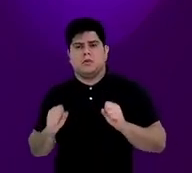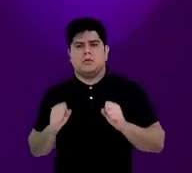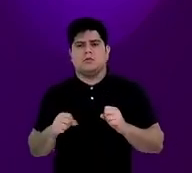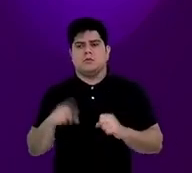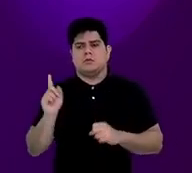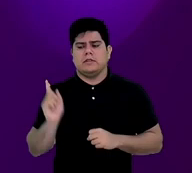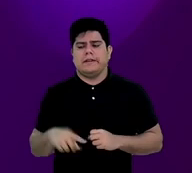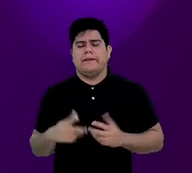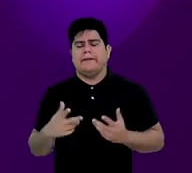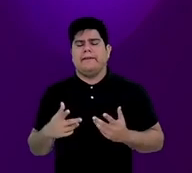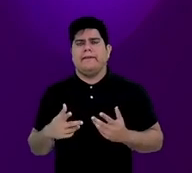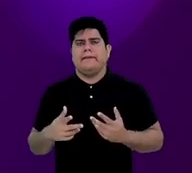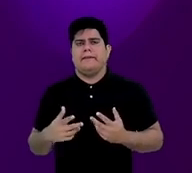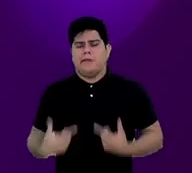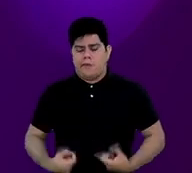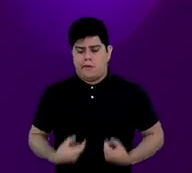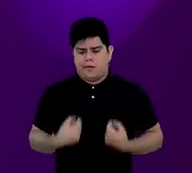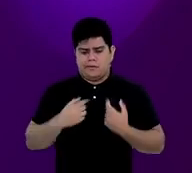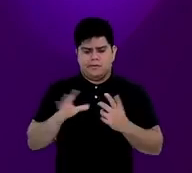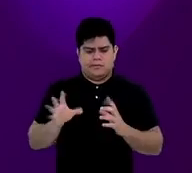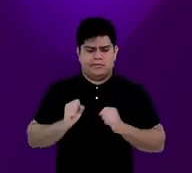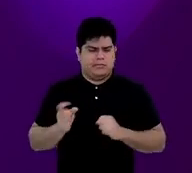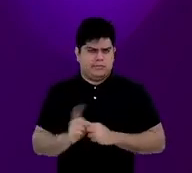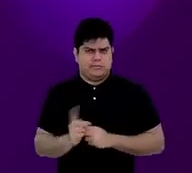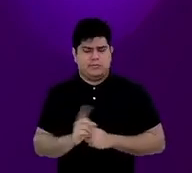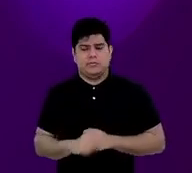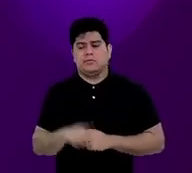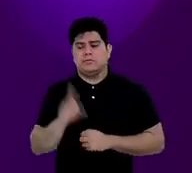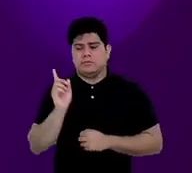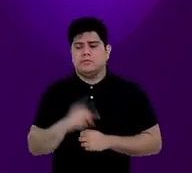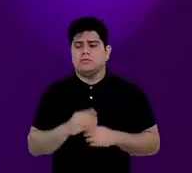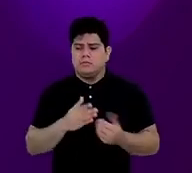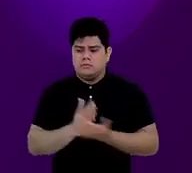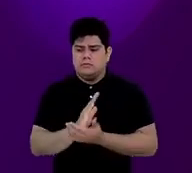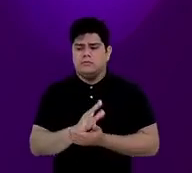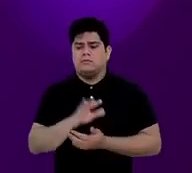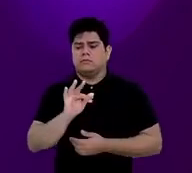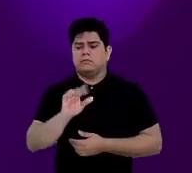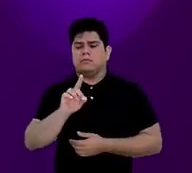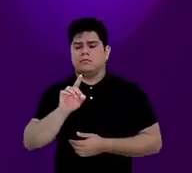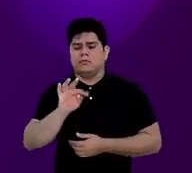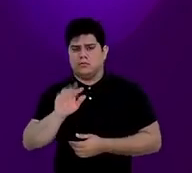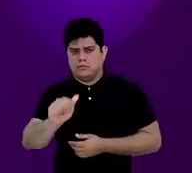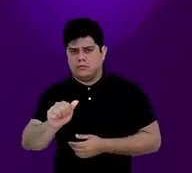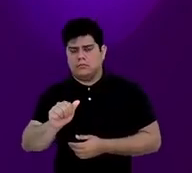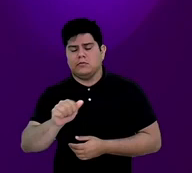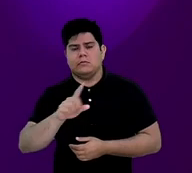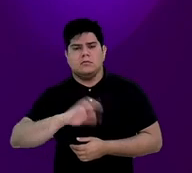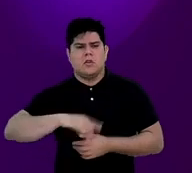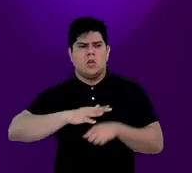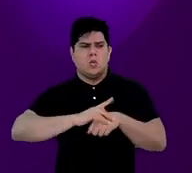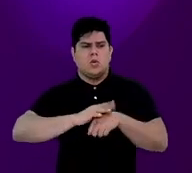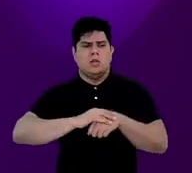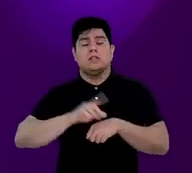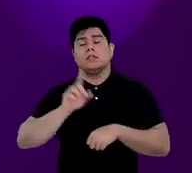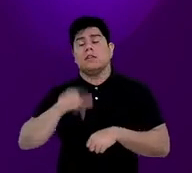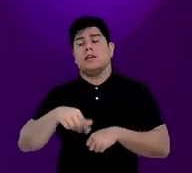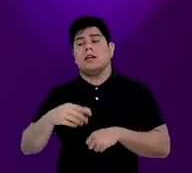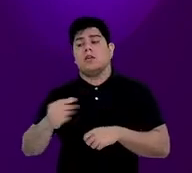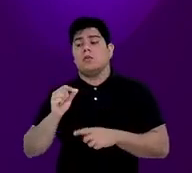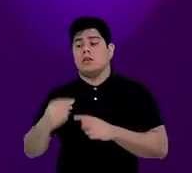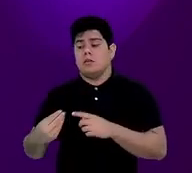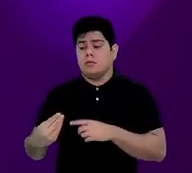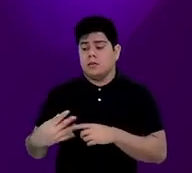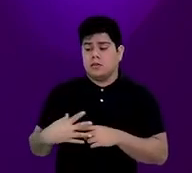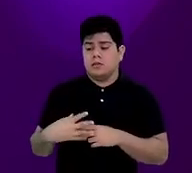been approved for treating diseases, but they've been approved for general health and wellness applications. So